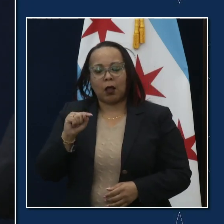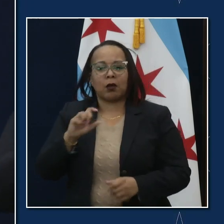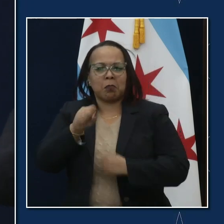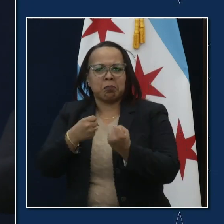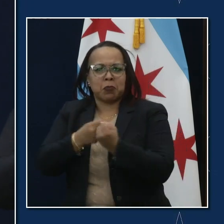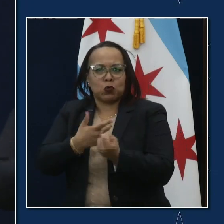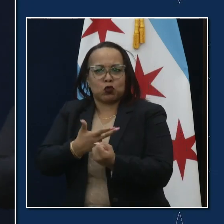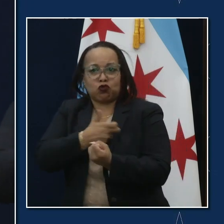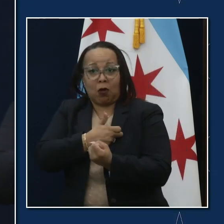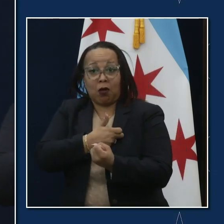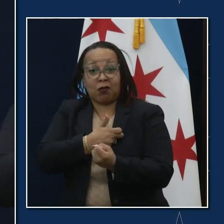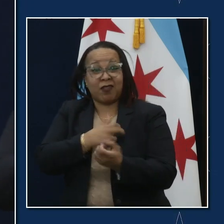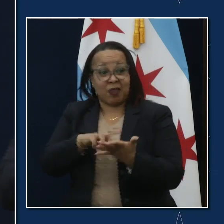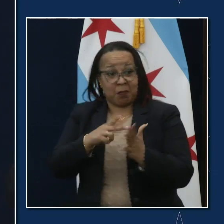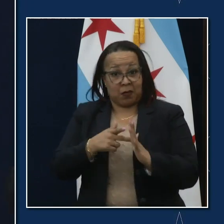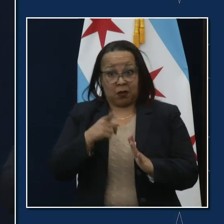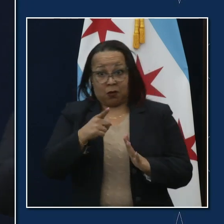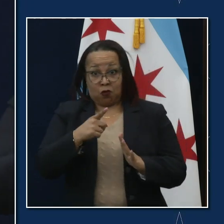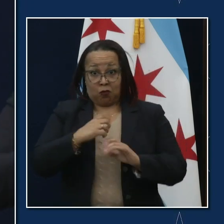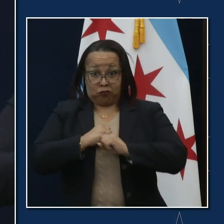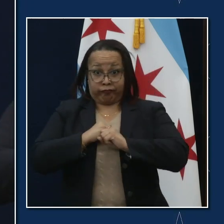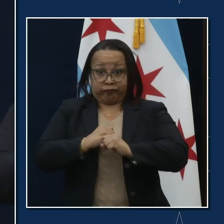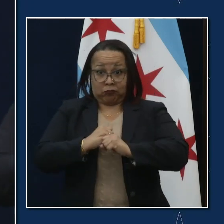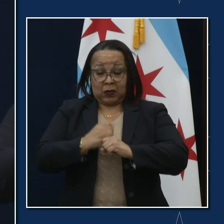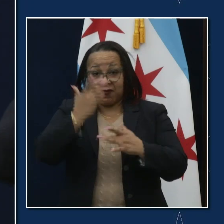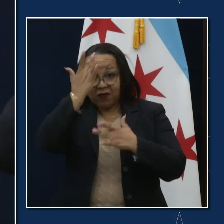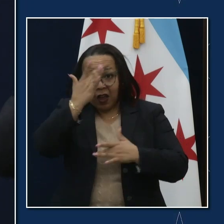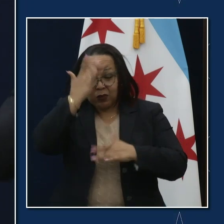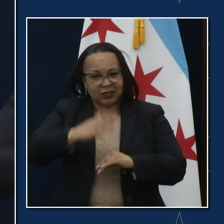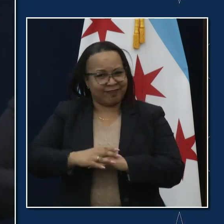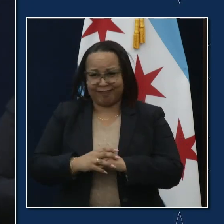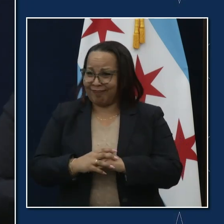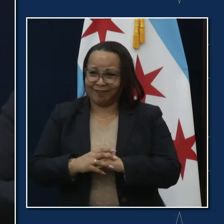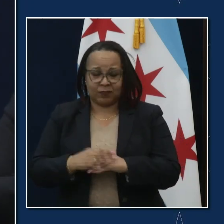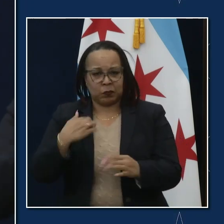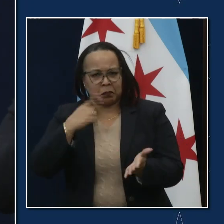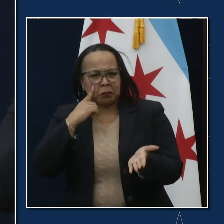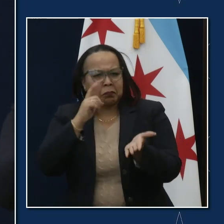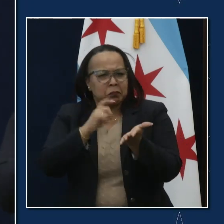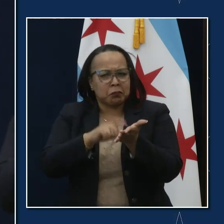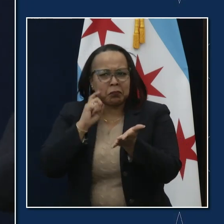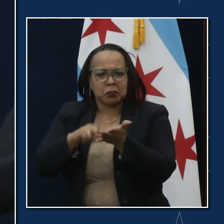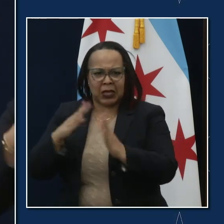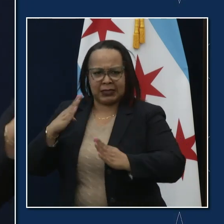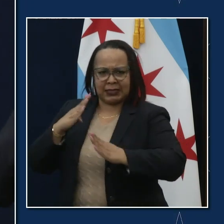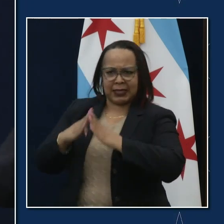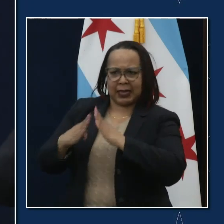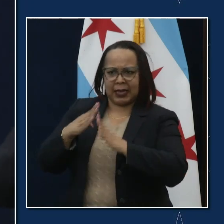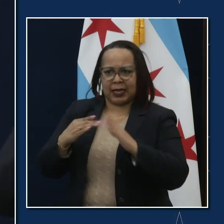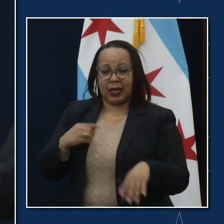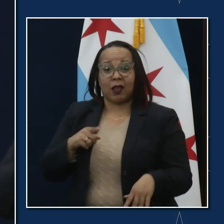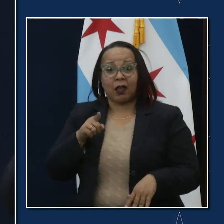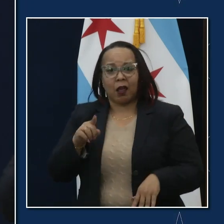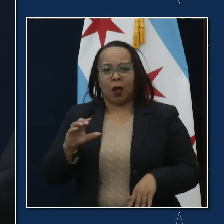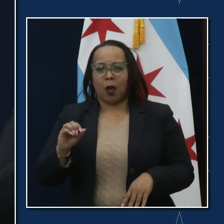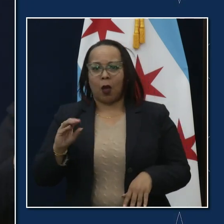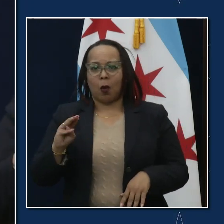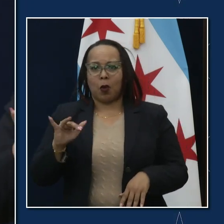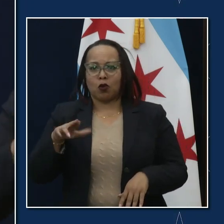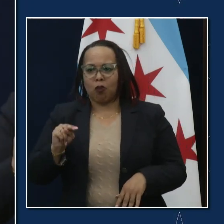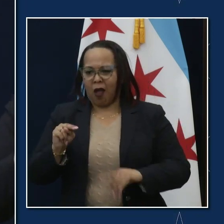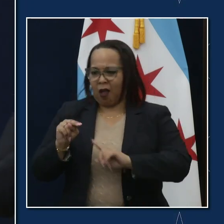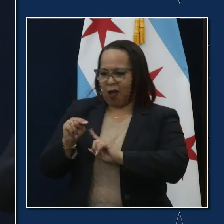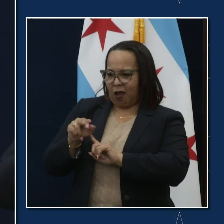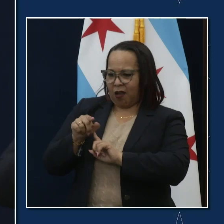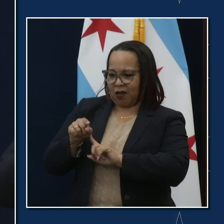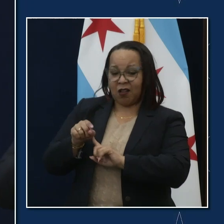are you up to date on your protection against this virus. Still, everything that we're seeing in our city is Omicron, one variant